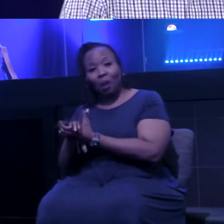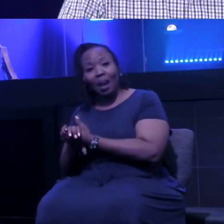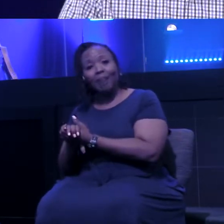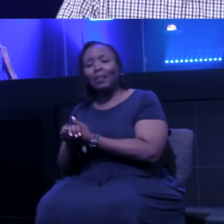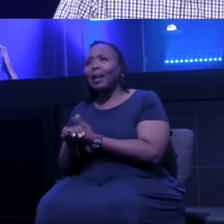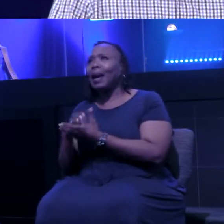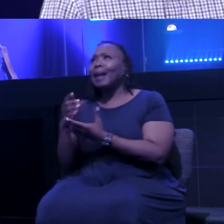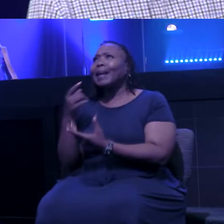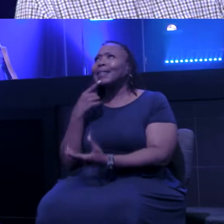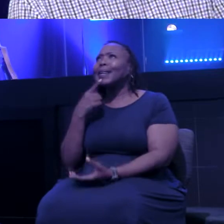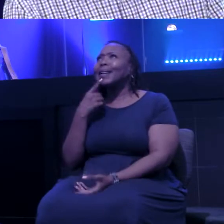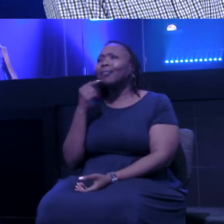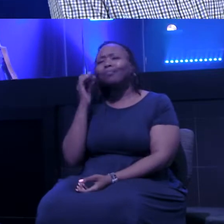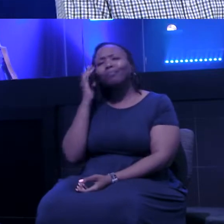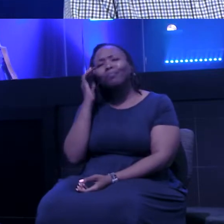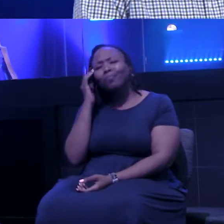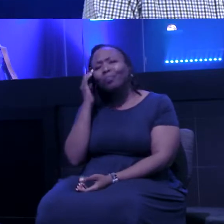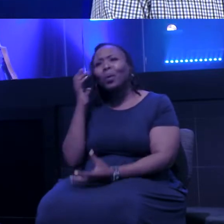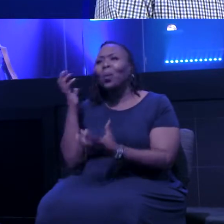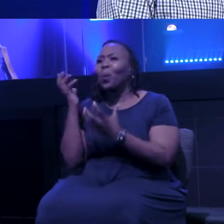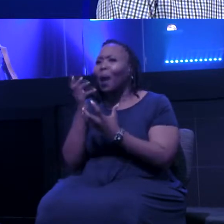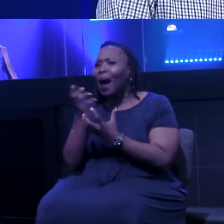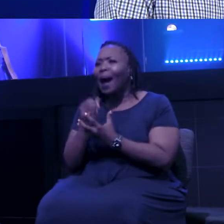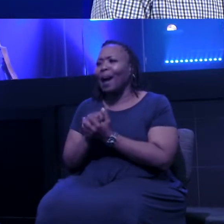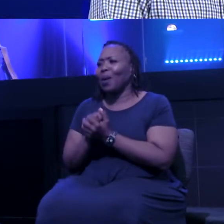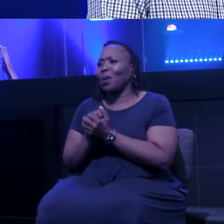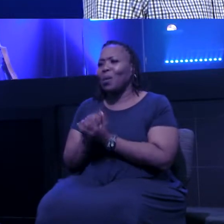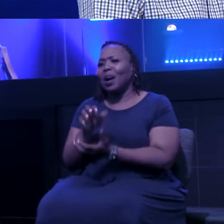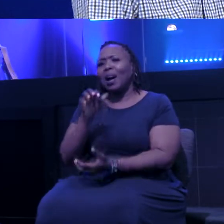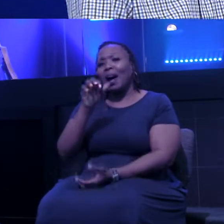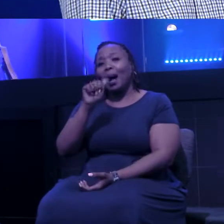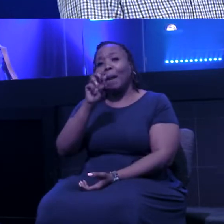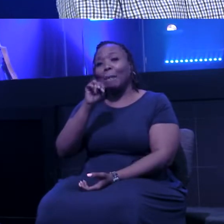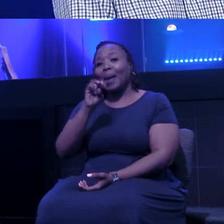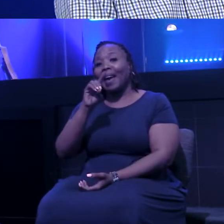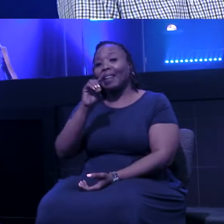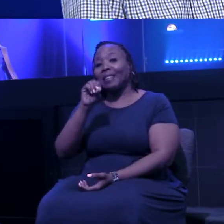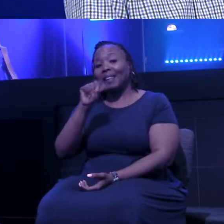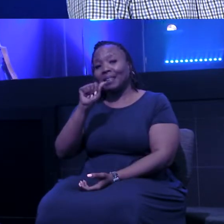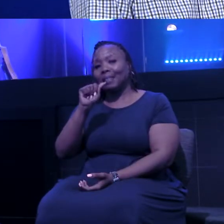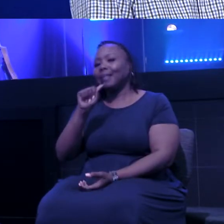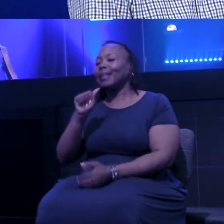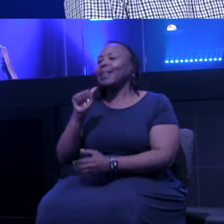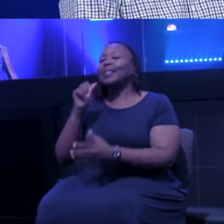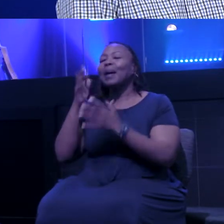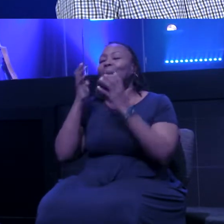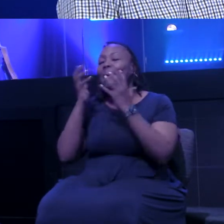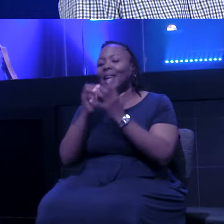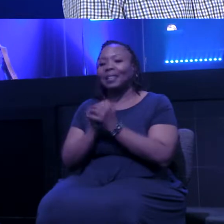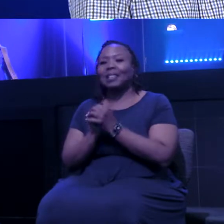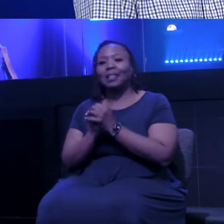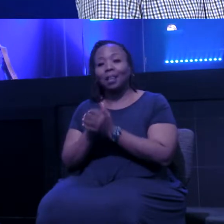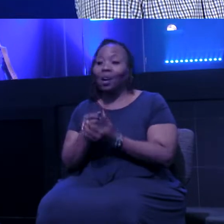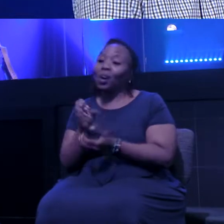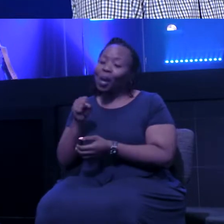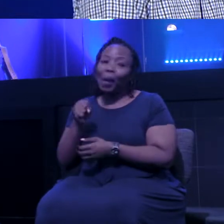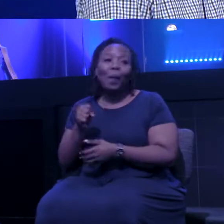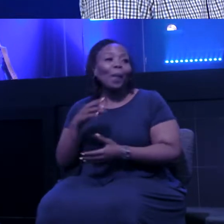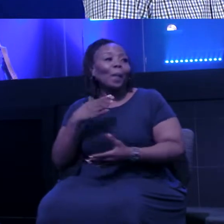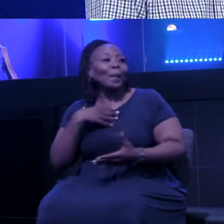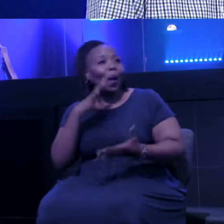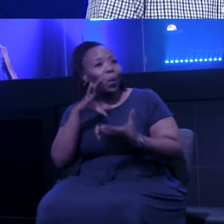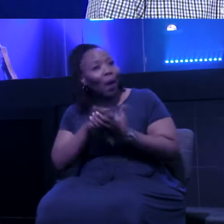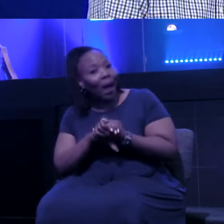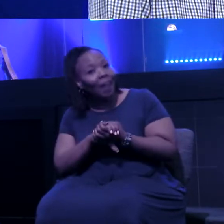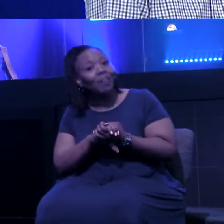is amazing, and Amanda is amazing. And so go ahead and introduce your family for us. Yeah, my better half, Amanda. So I have a